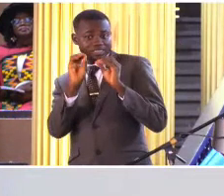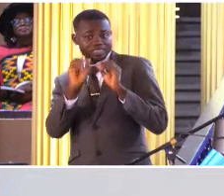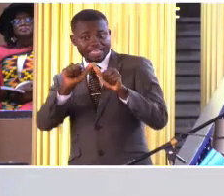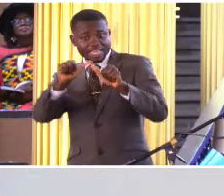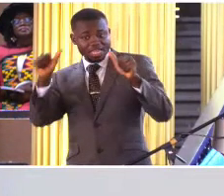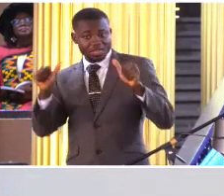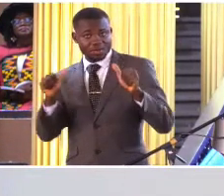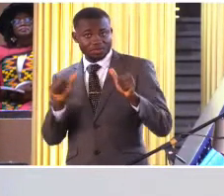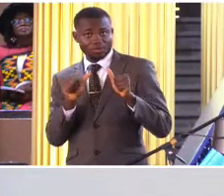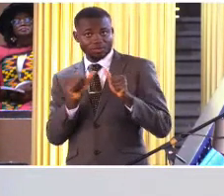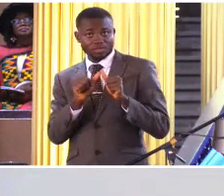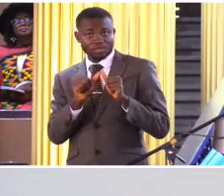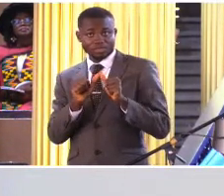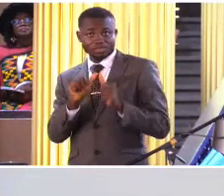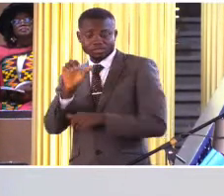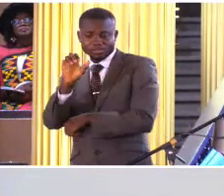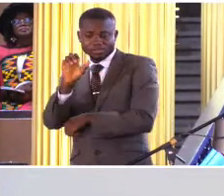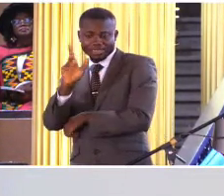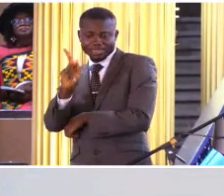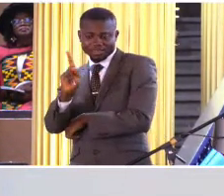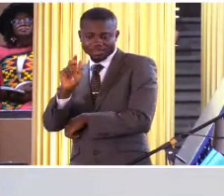include kinesiology,